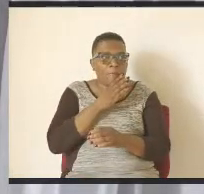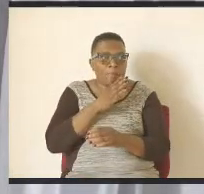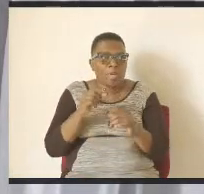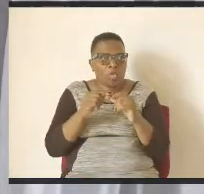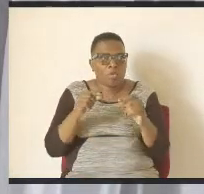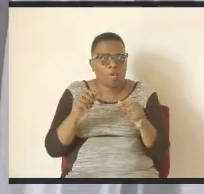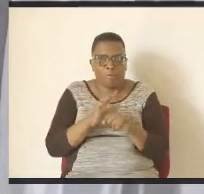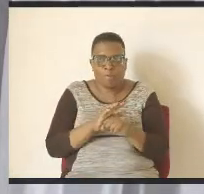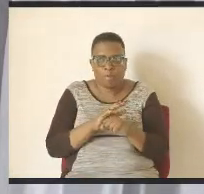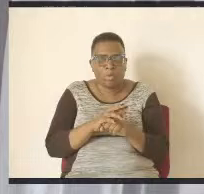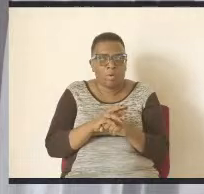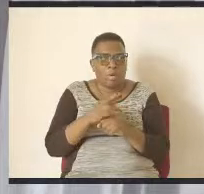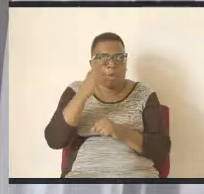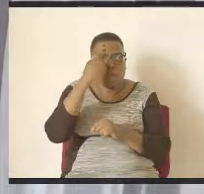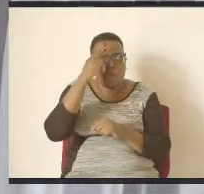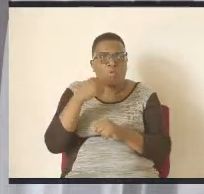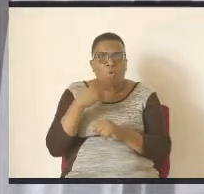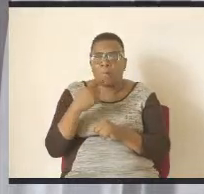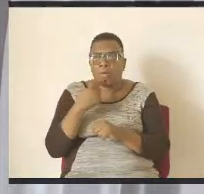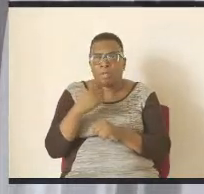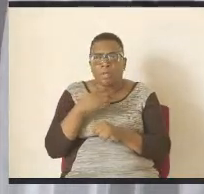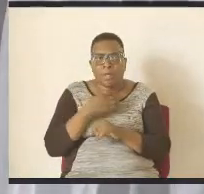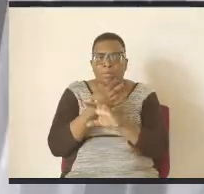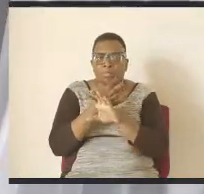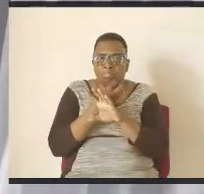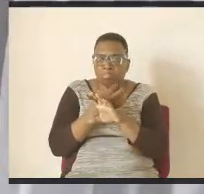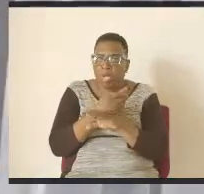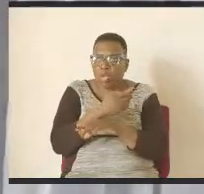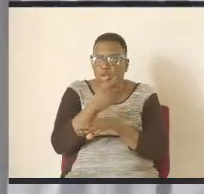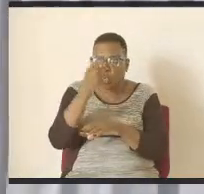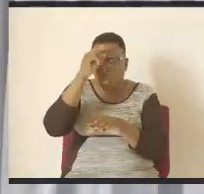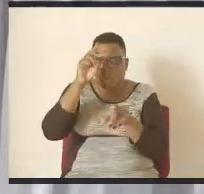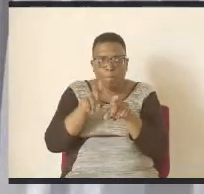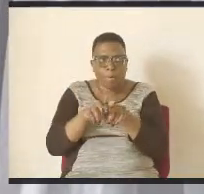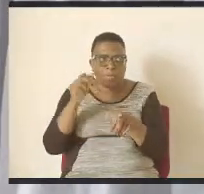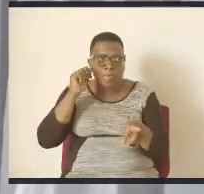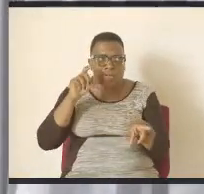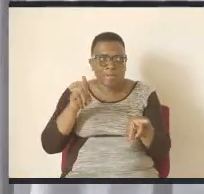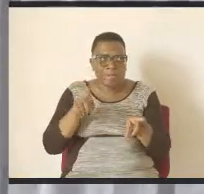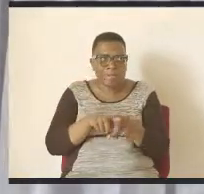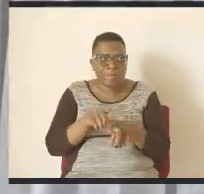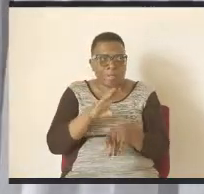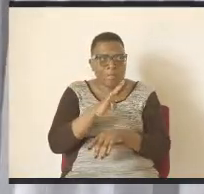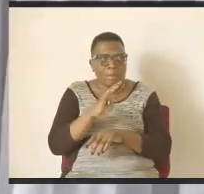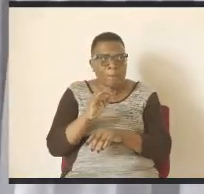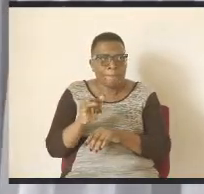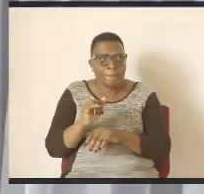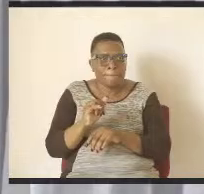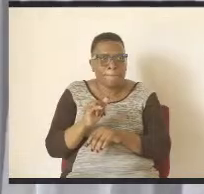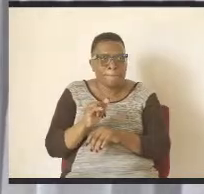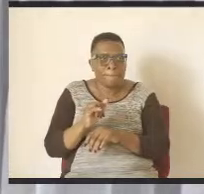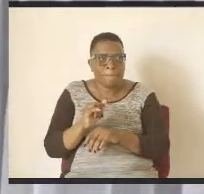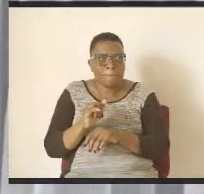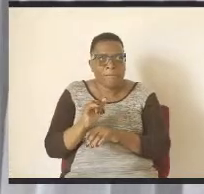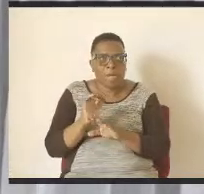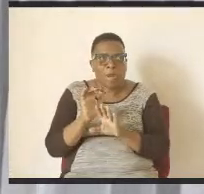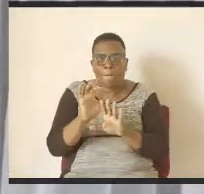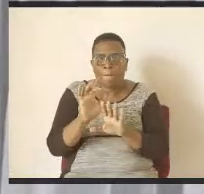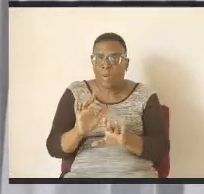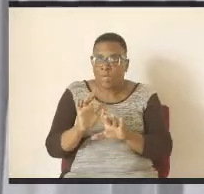best, "I beseech you therefore, brethren, by the what? Mercies,